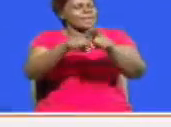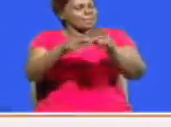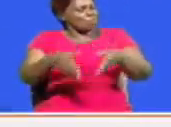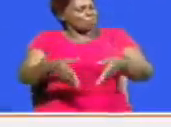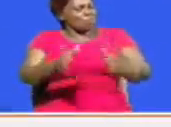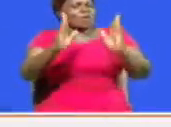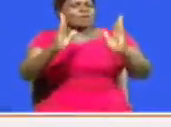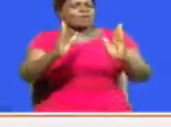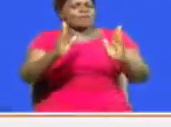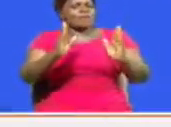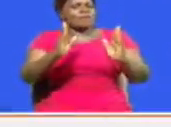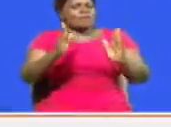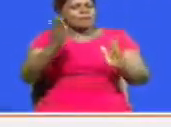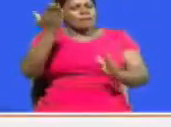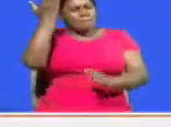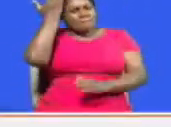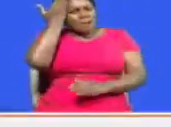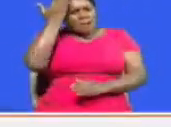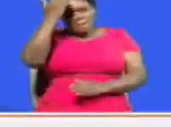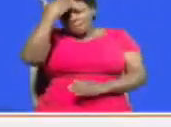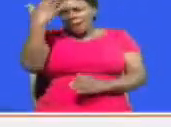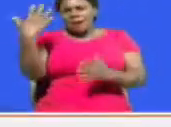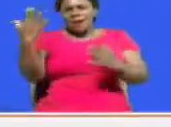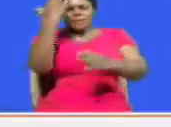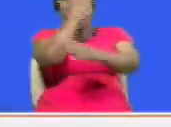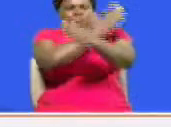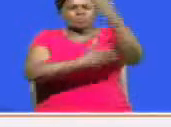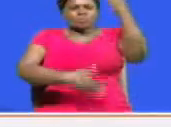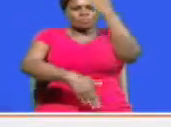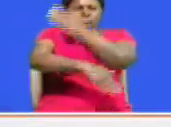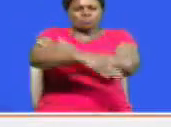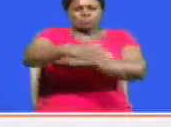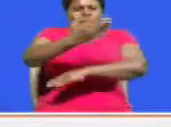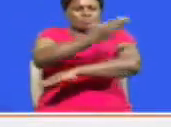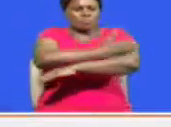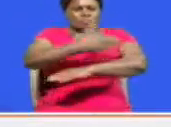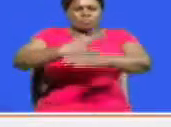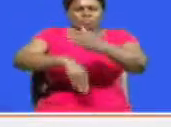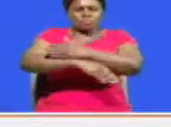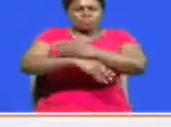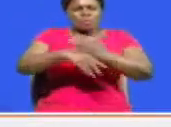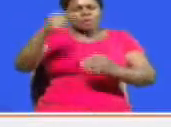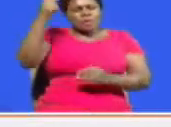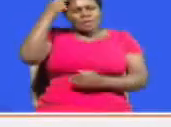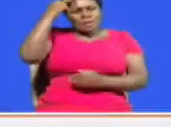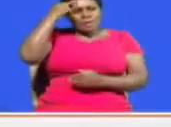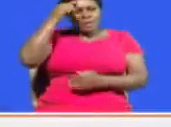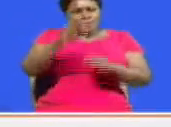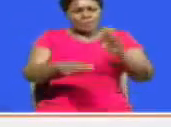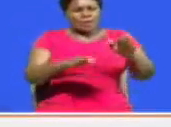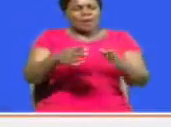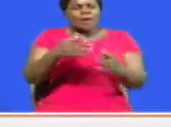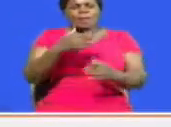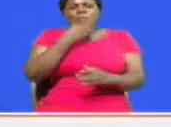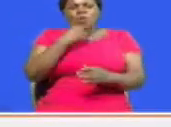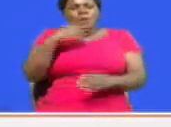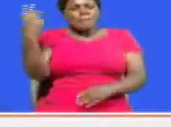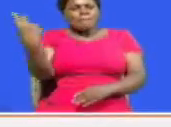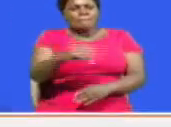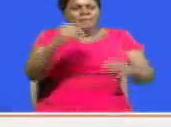fashion. He had his hand chopped off and several cuts on his head and neck. The boy was attacked at